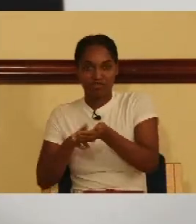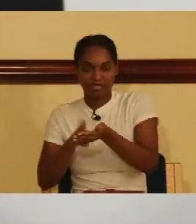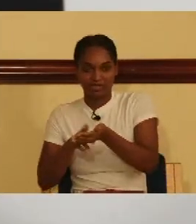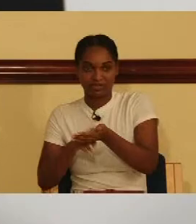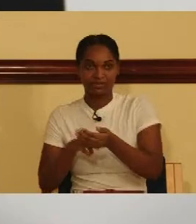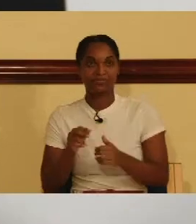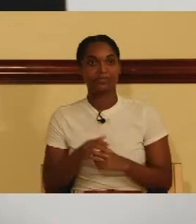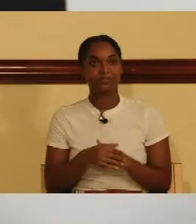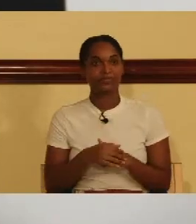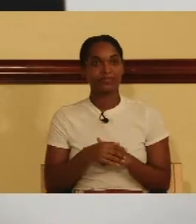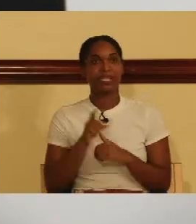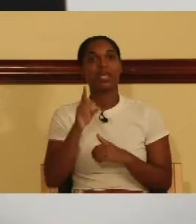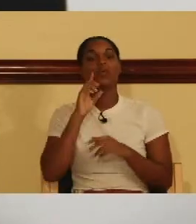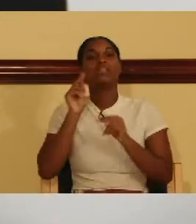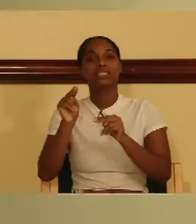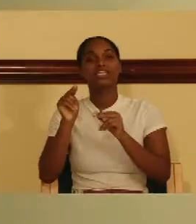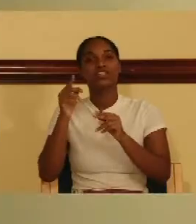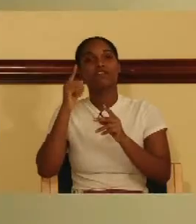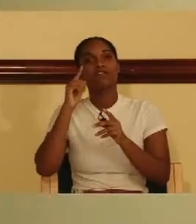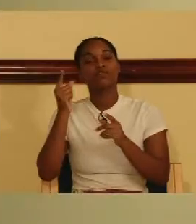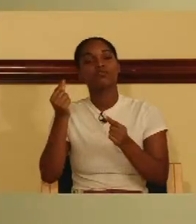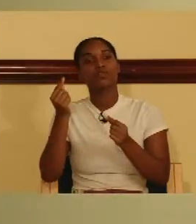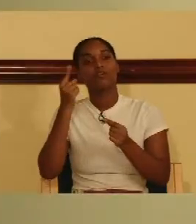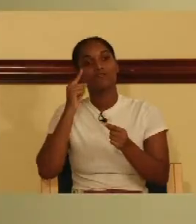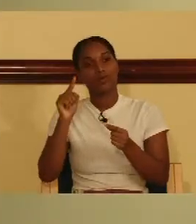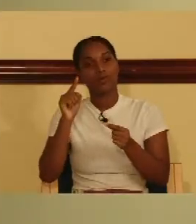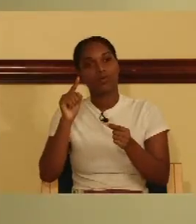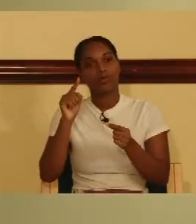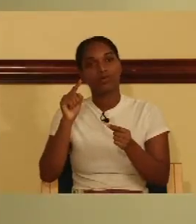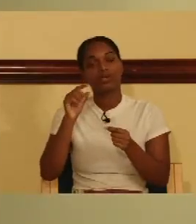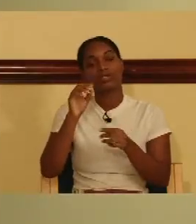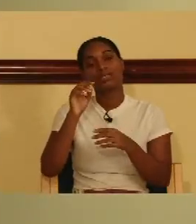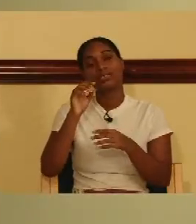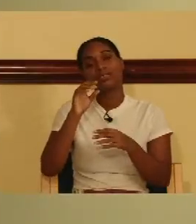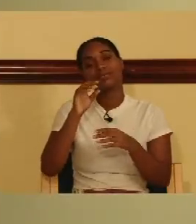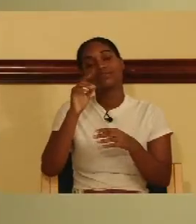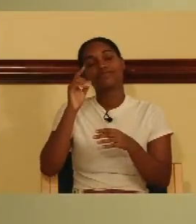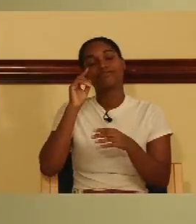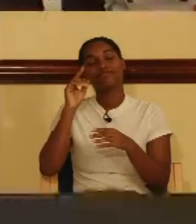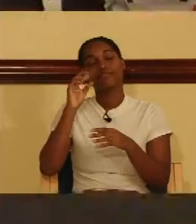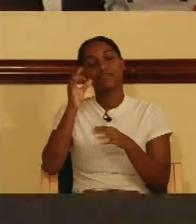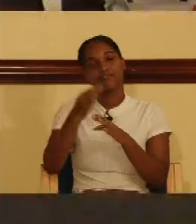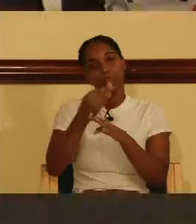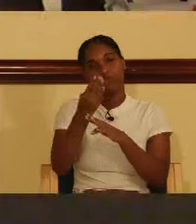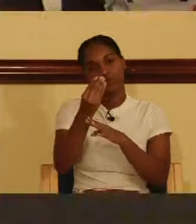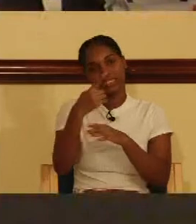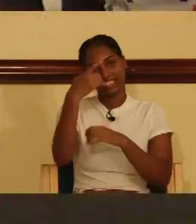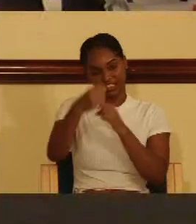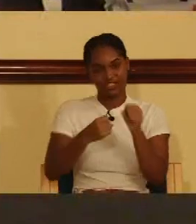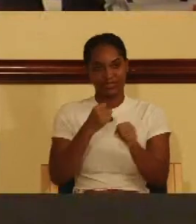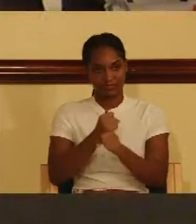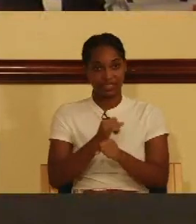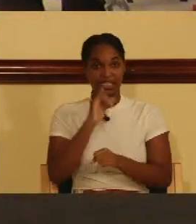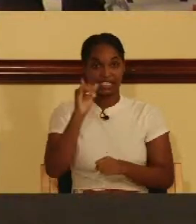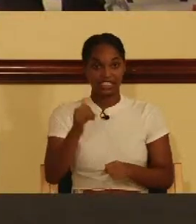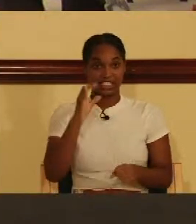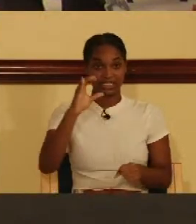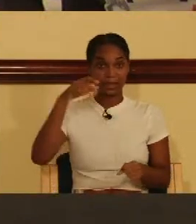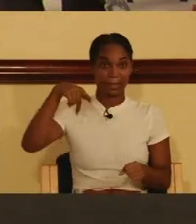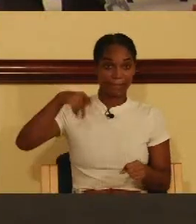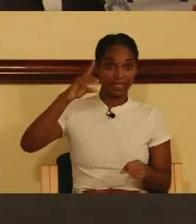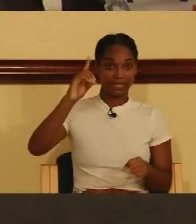register that they will need to do as at February 14. So the